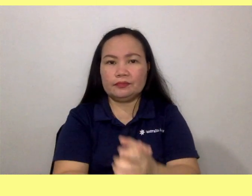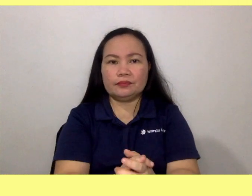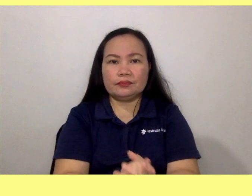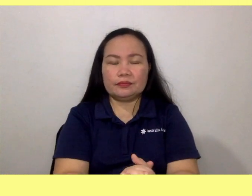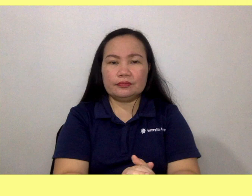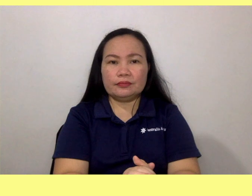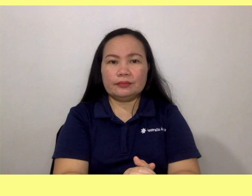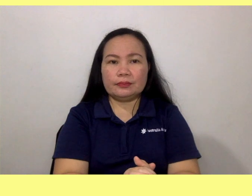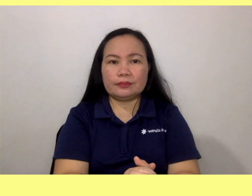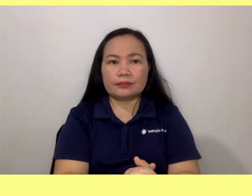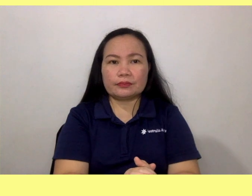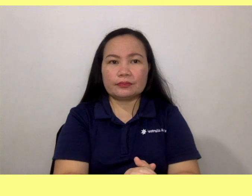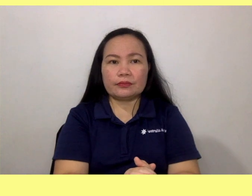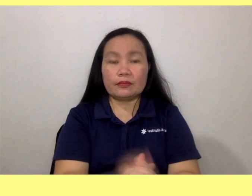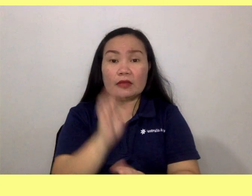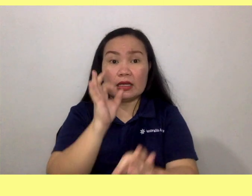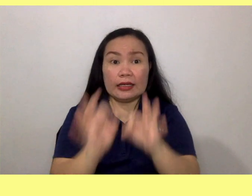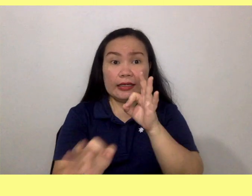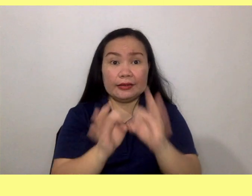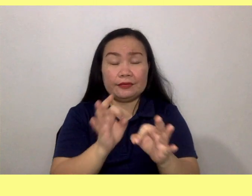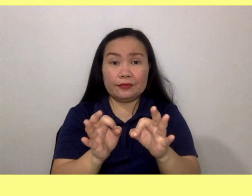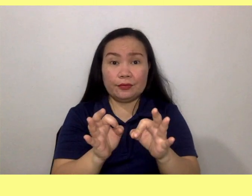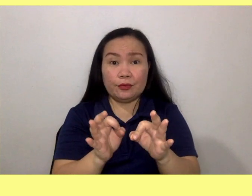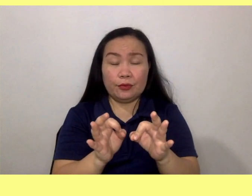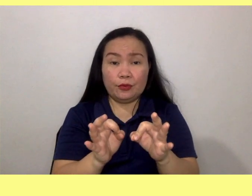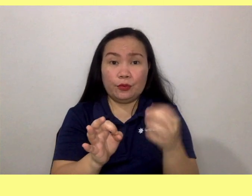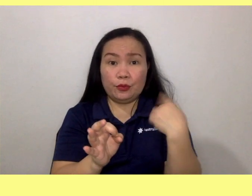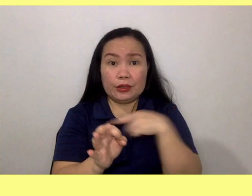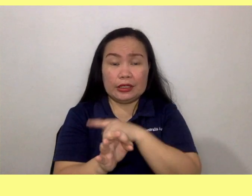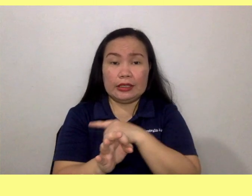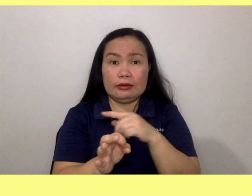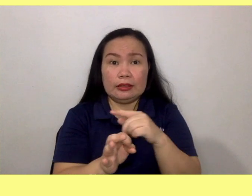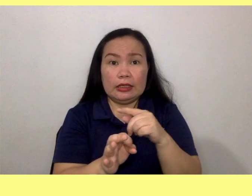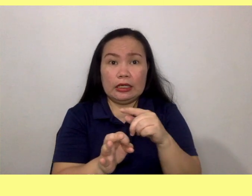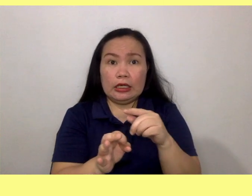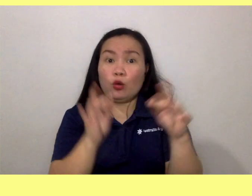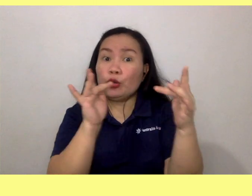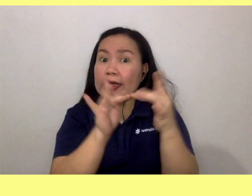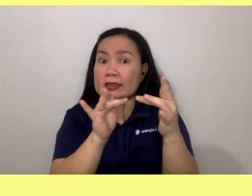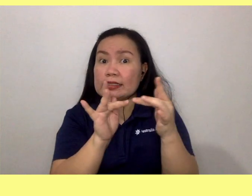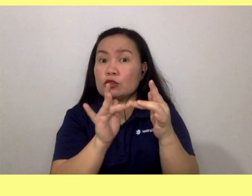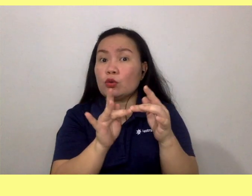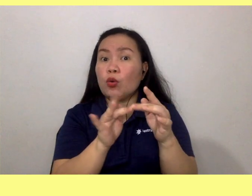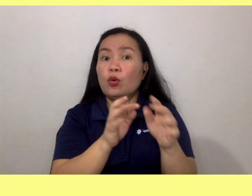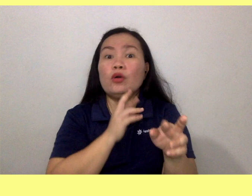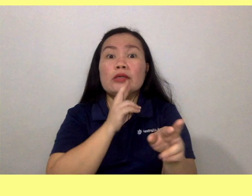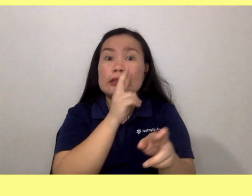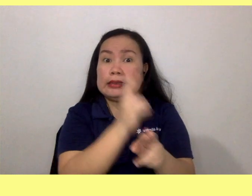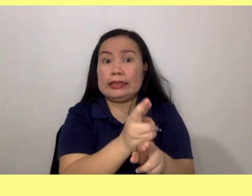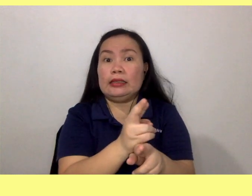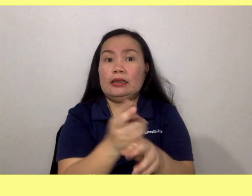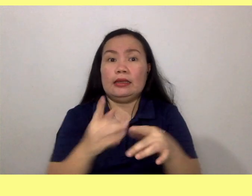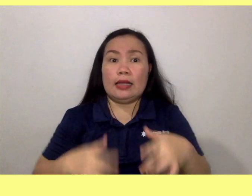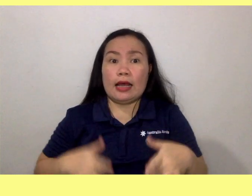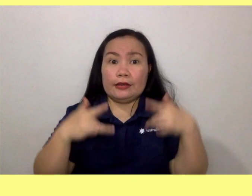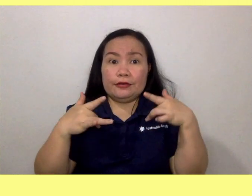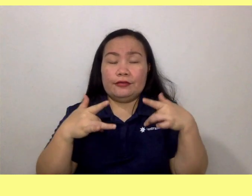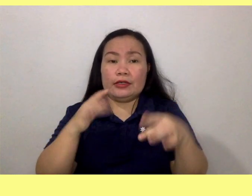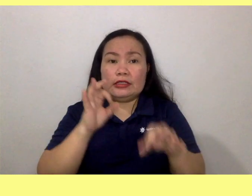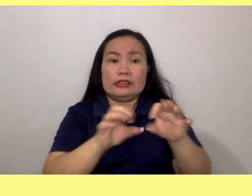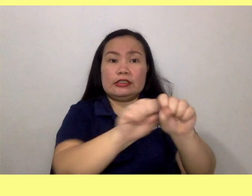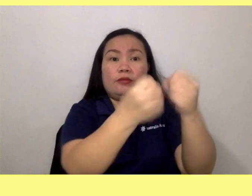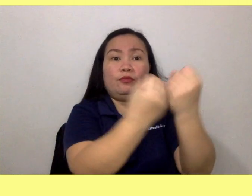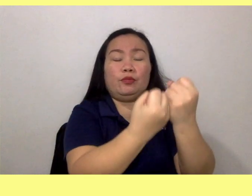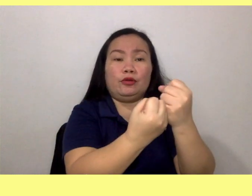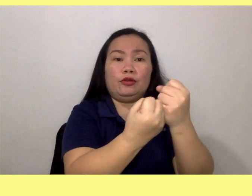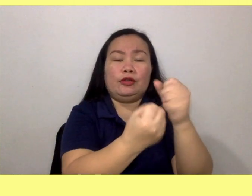3, and 7. If we are going to relate this one to real life, for example, sa set A, meron tayong person